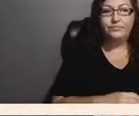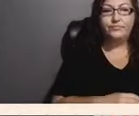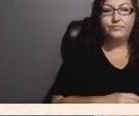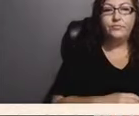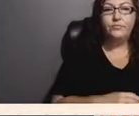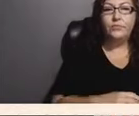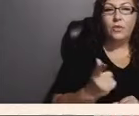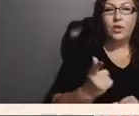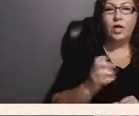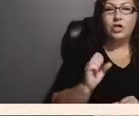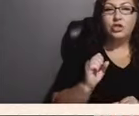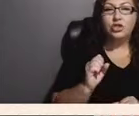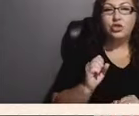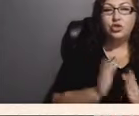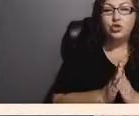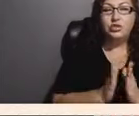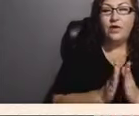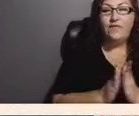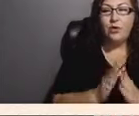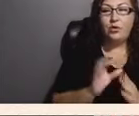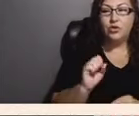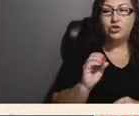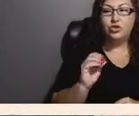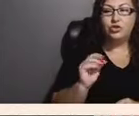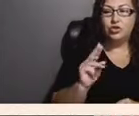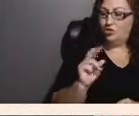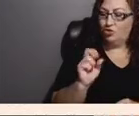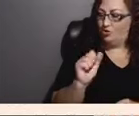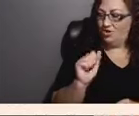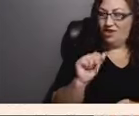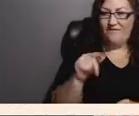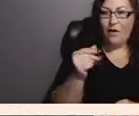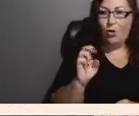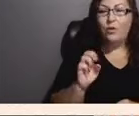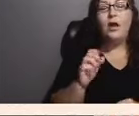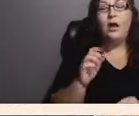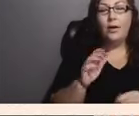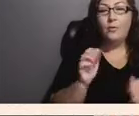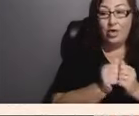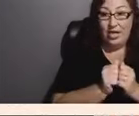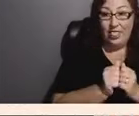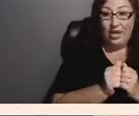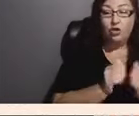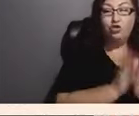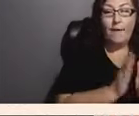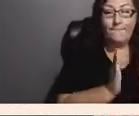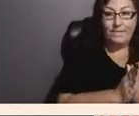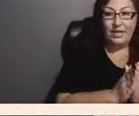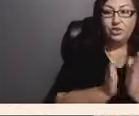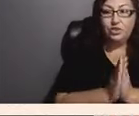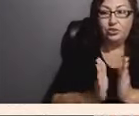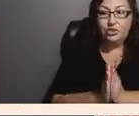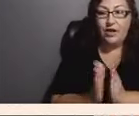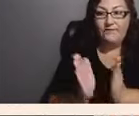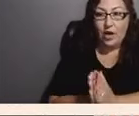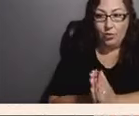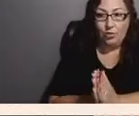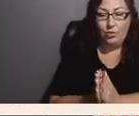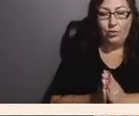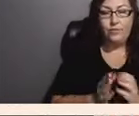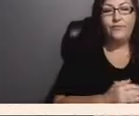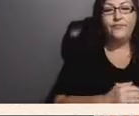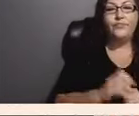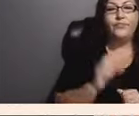sousaphone? Sousaphone. Let's put those together. Trumpet, sousaphone. All right, let's